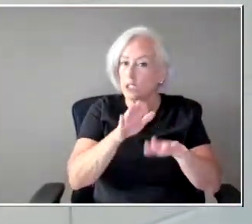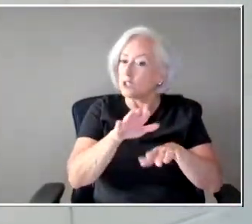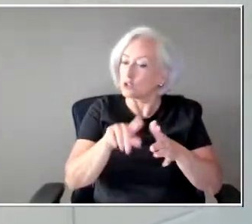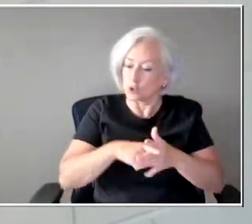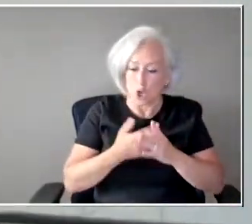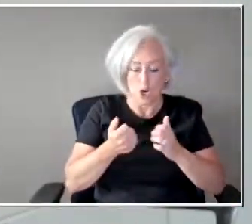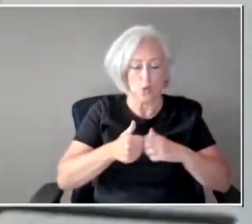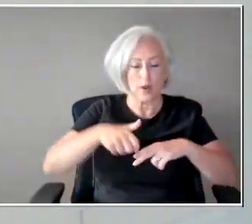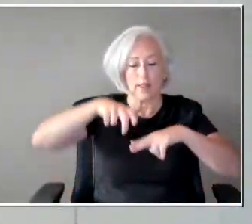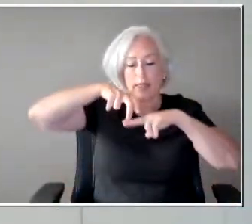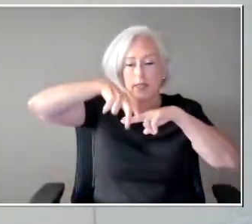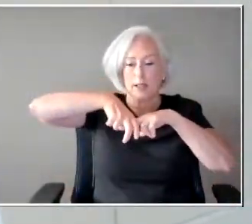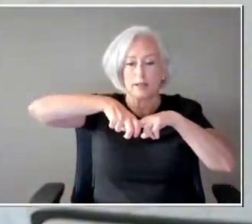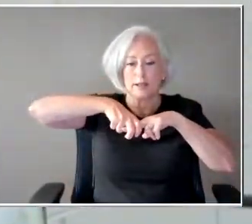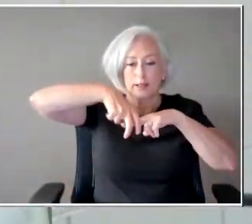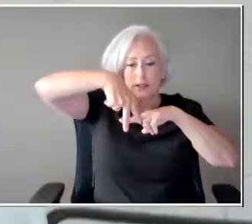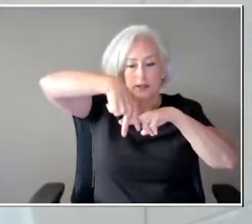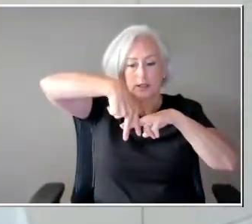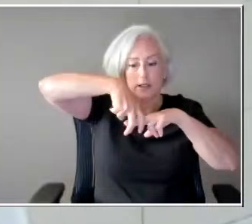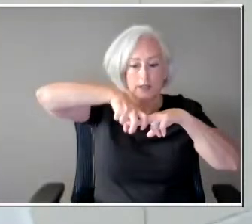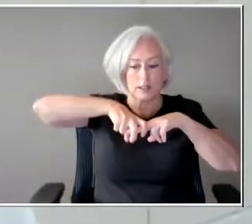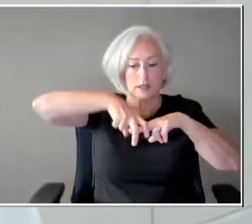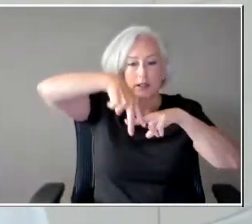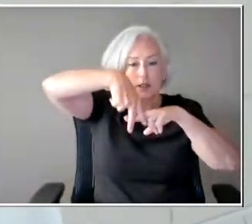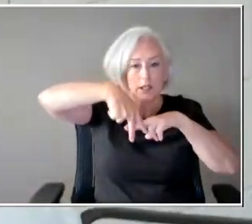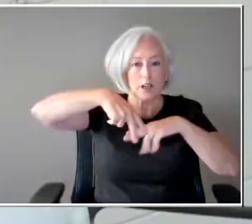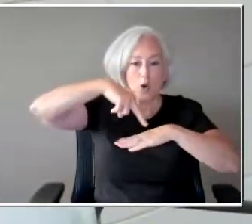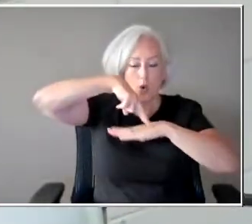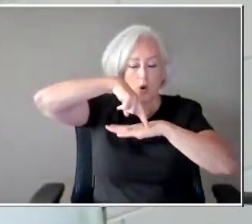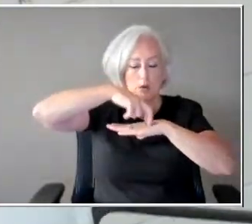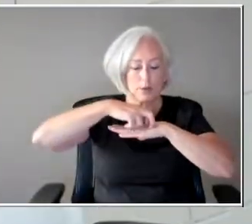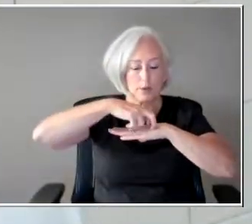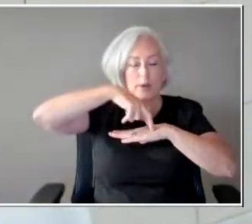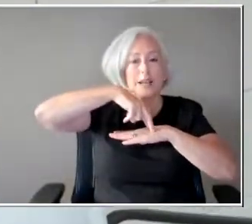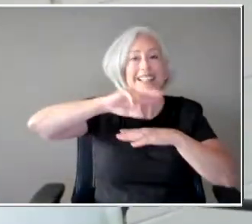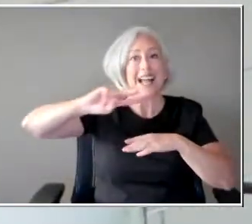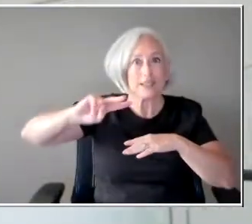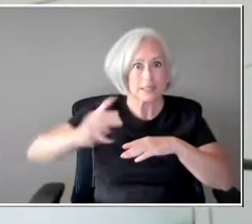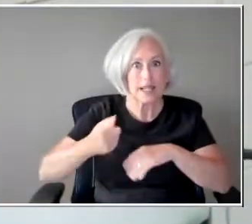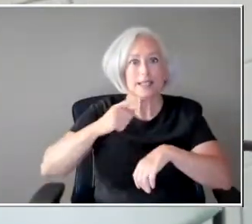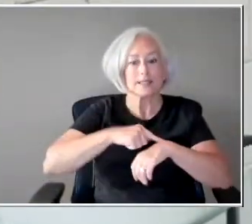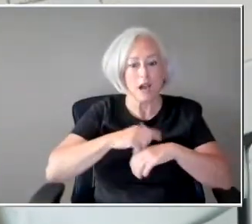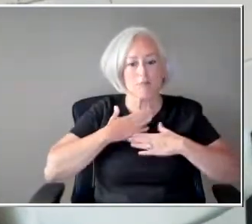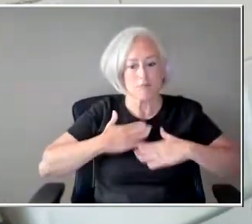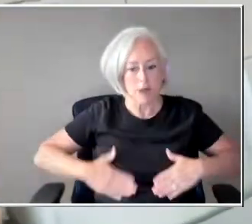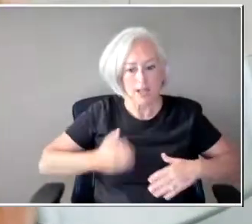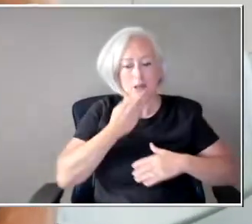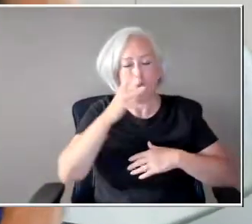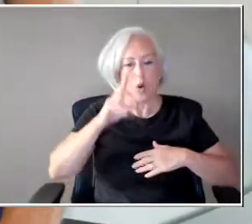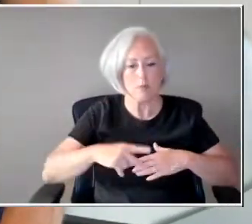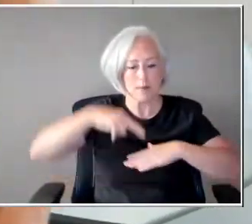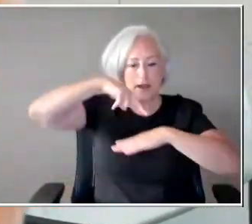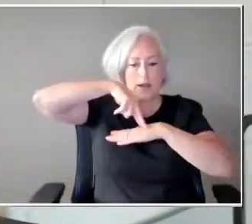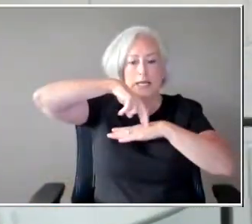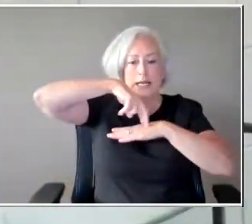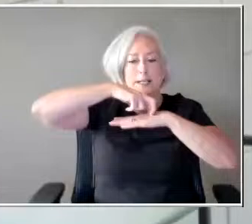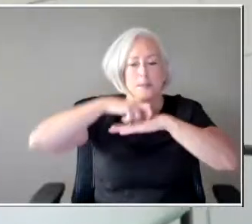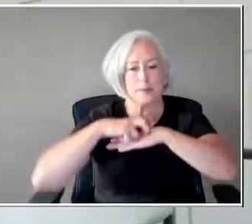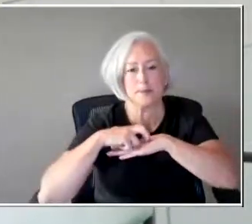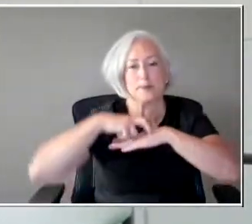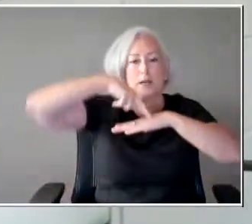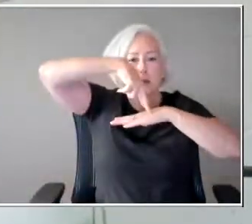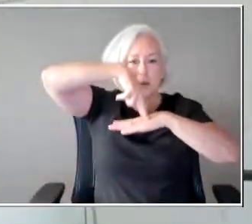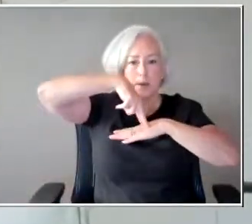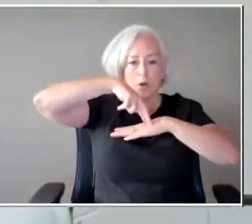maybe you don't go as low with the squat, but by round 2, now you're really getting into it, going deep. Maybe by round 3, you're doing jump squats. So with body